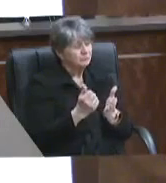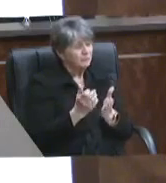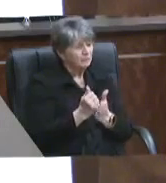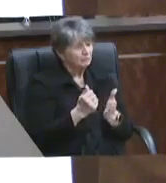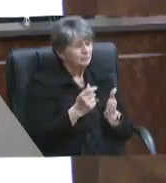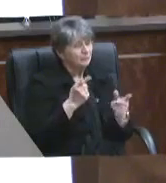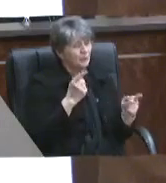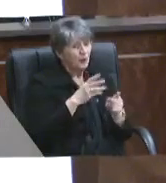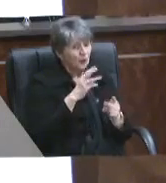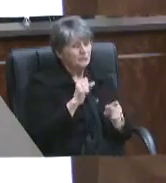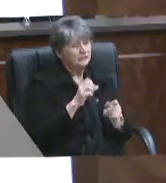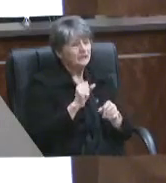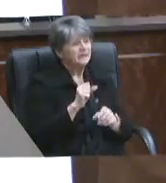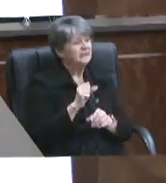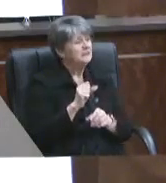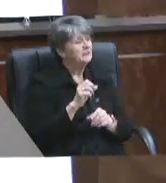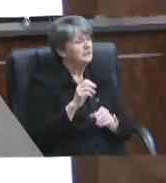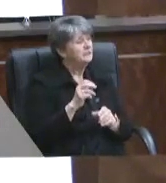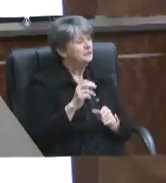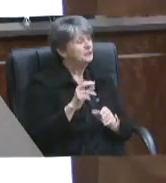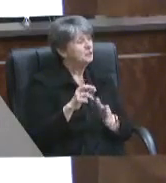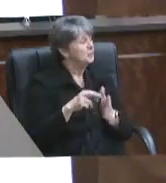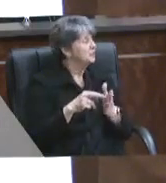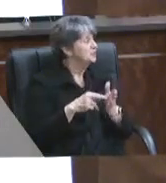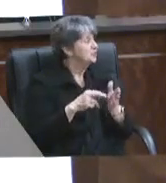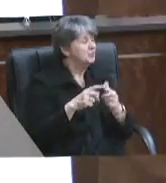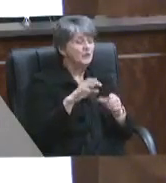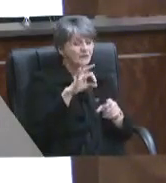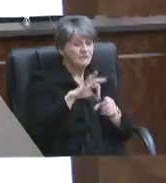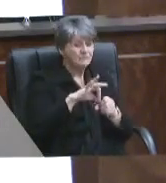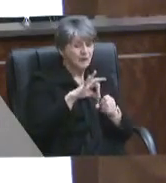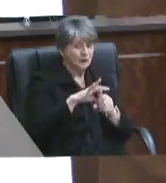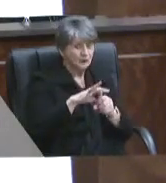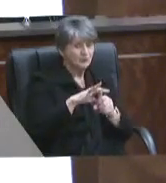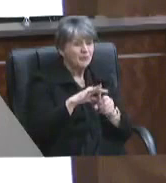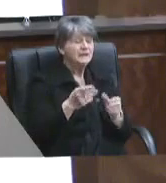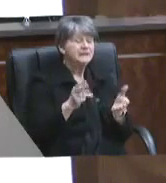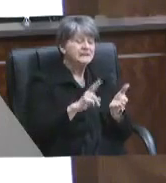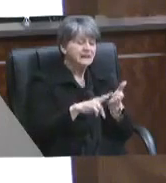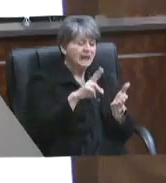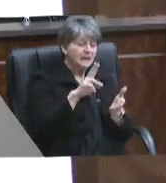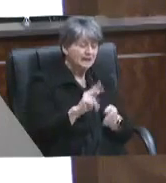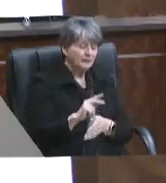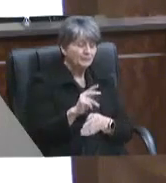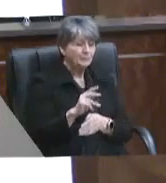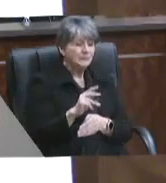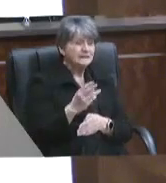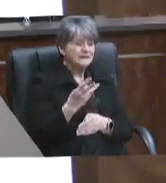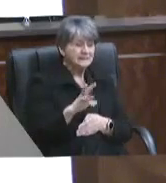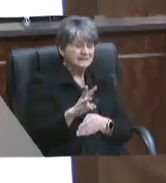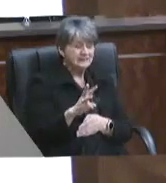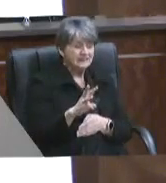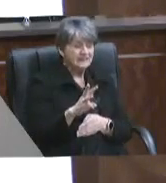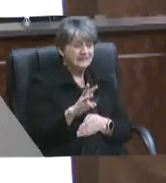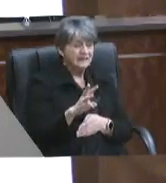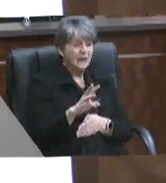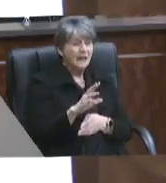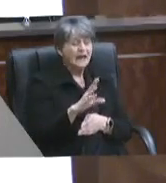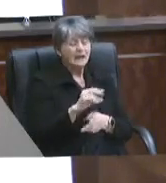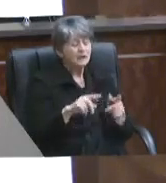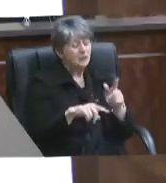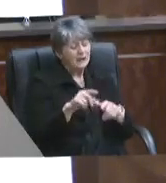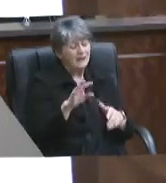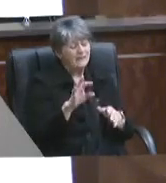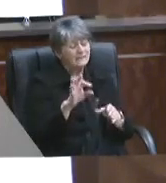register to vote. In the state of Maryland, you can register to vote at 16, but you can't vote, elections to 18. But we always want to get young folks involved